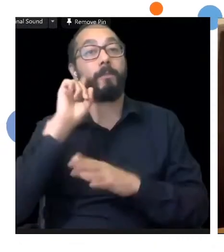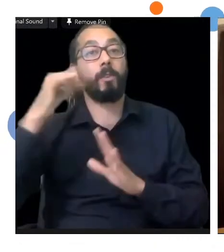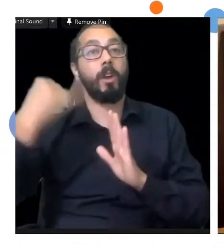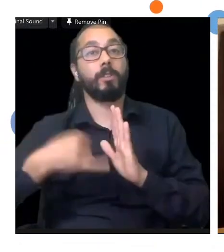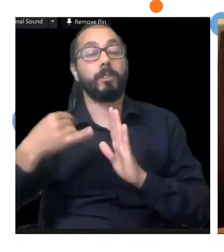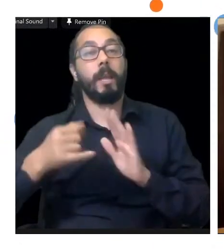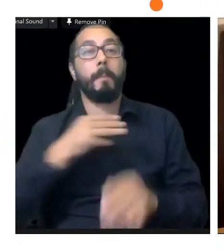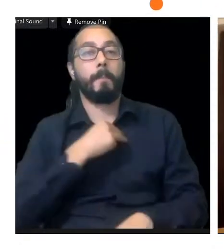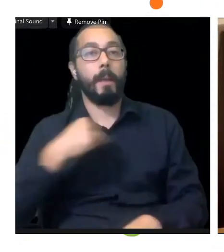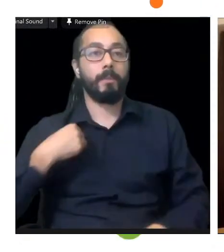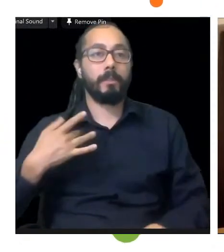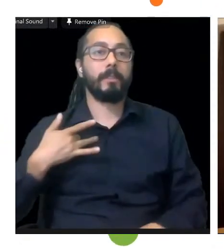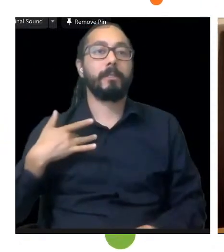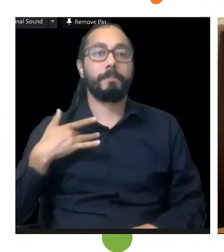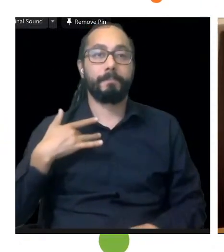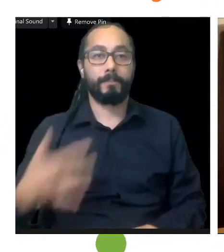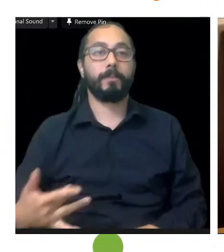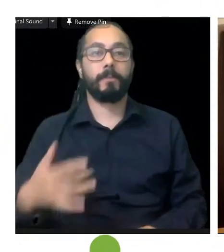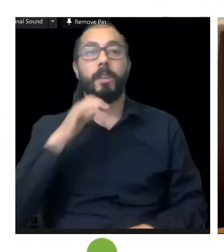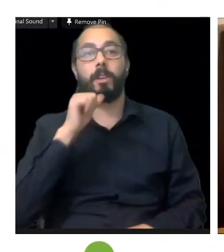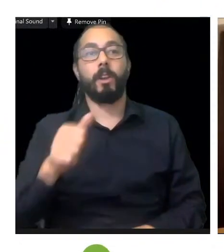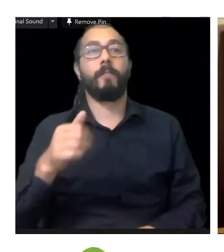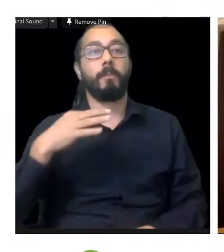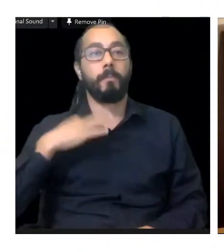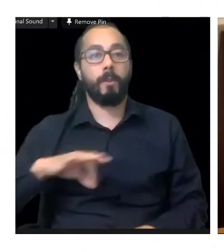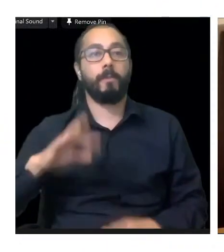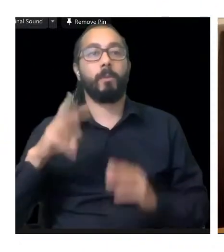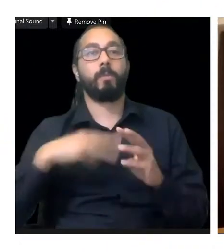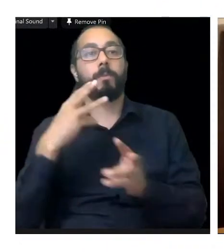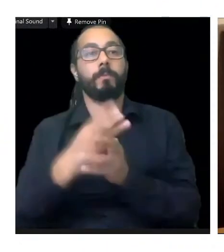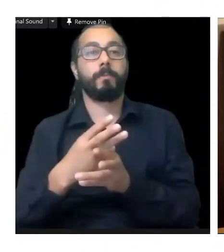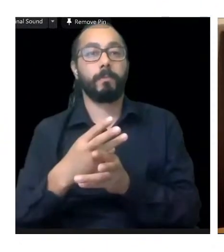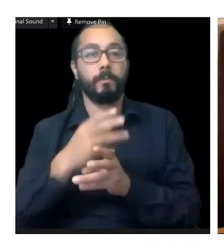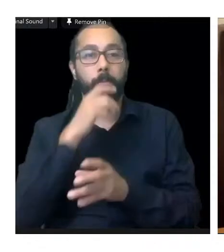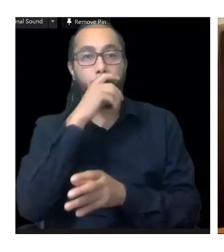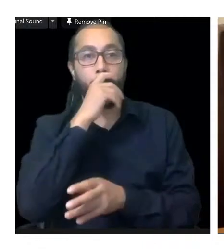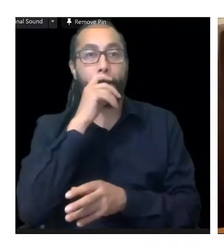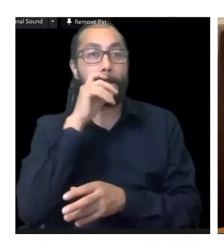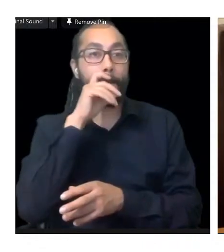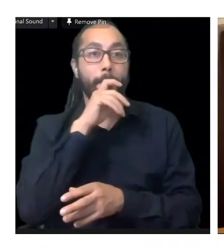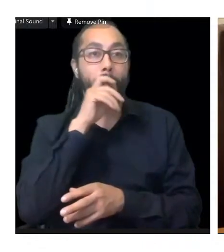or its colleagues, it tends to be in the not-for-profit world. Monica, did you want to take this one?